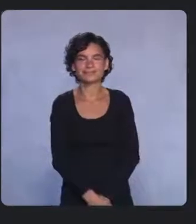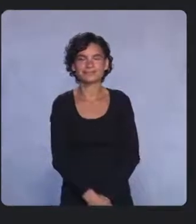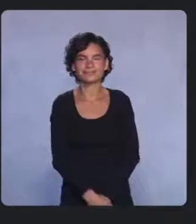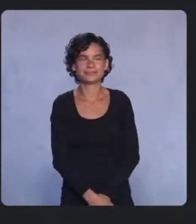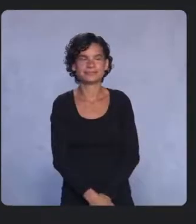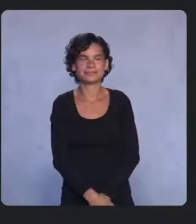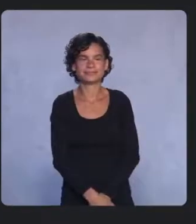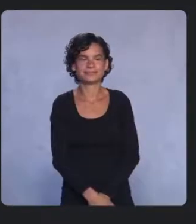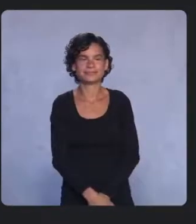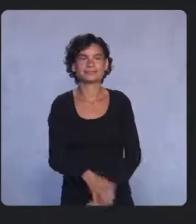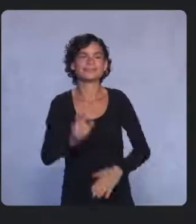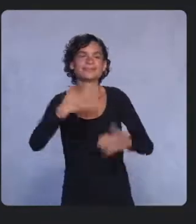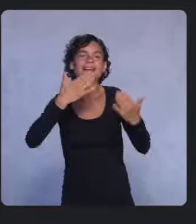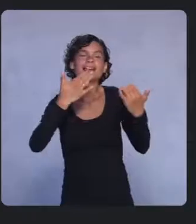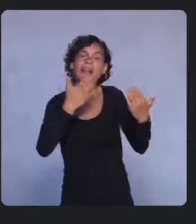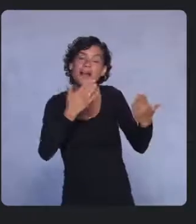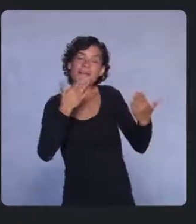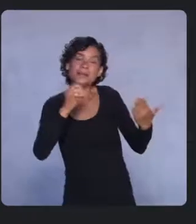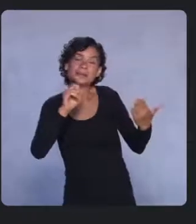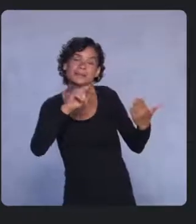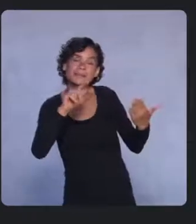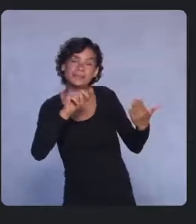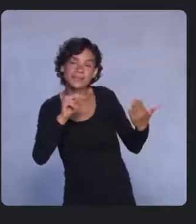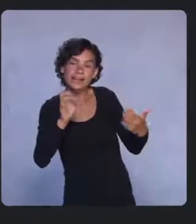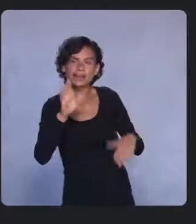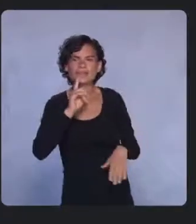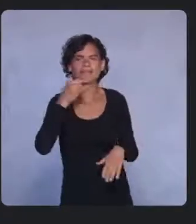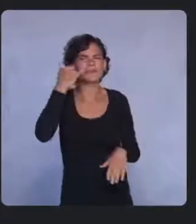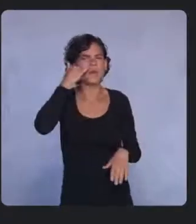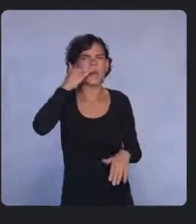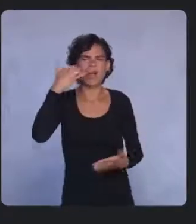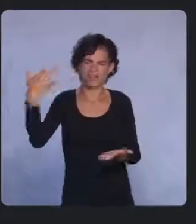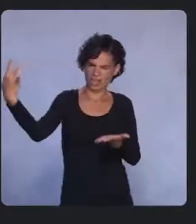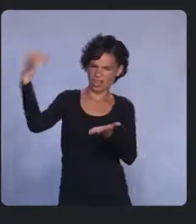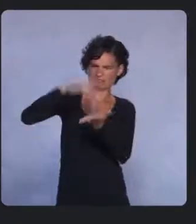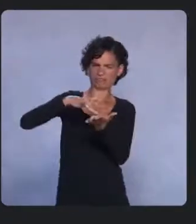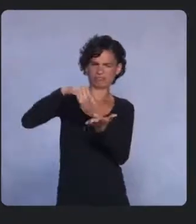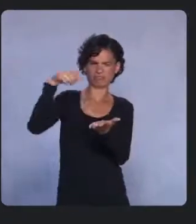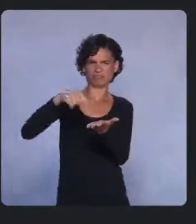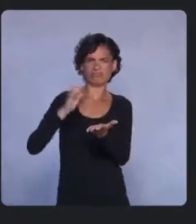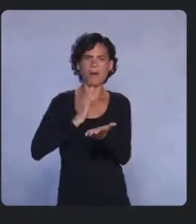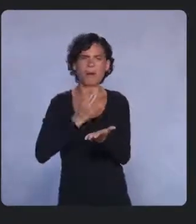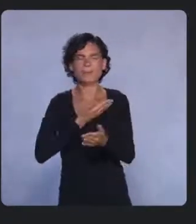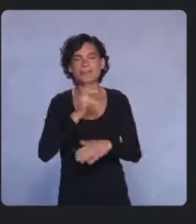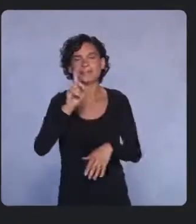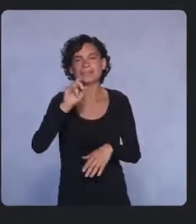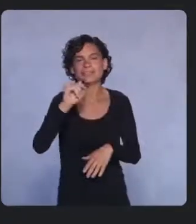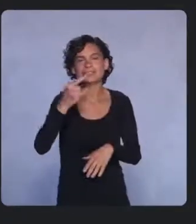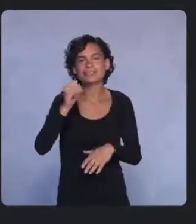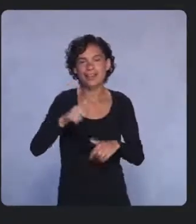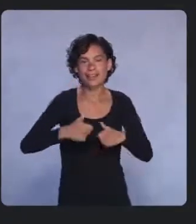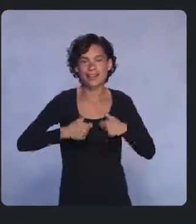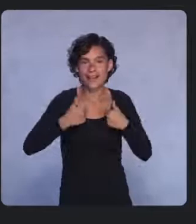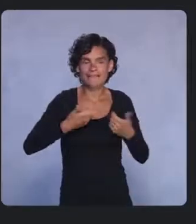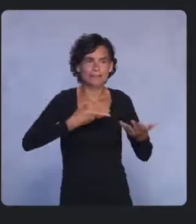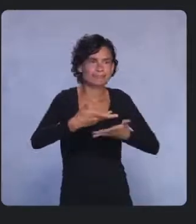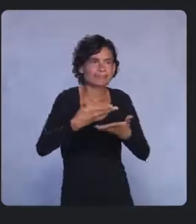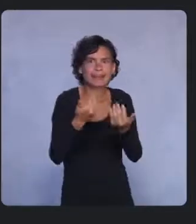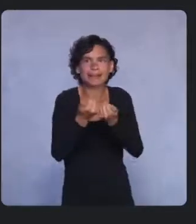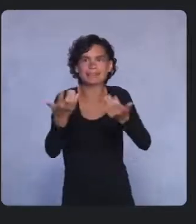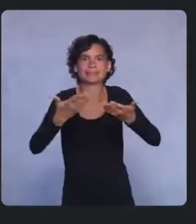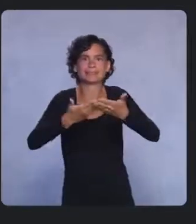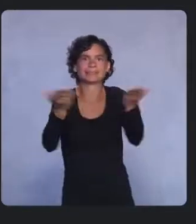Thanks, Suzanne. Phones have become the center of our digital lives, and they interact with a ton of other devices we use on a day-to-day